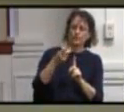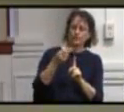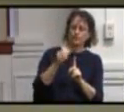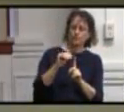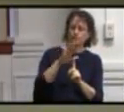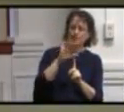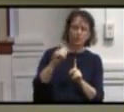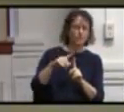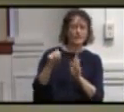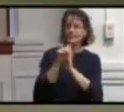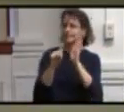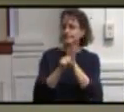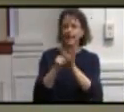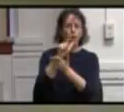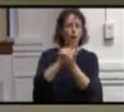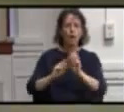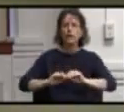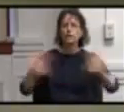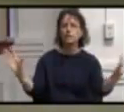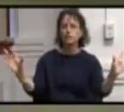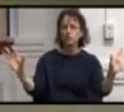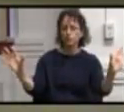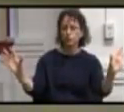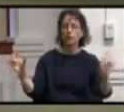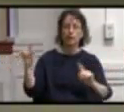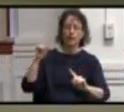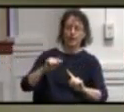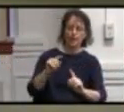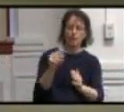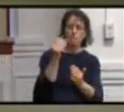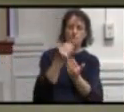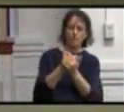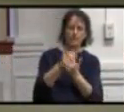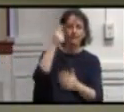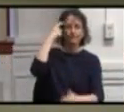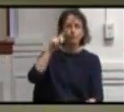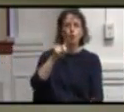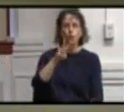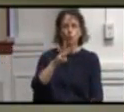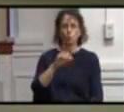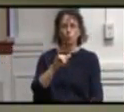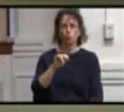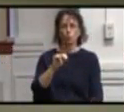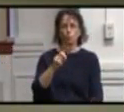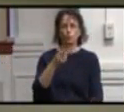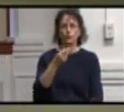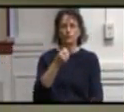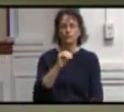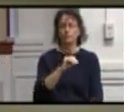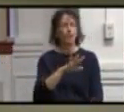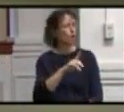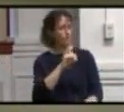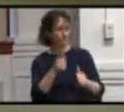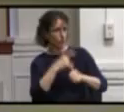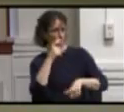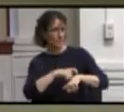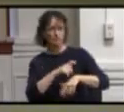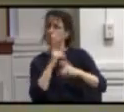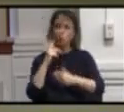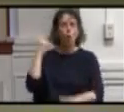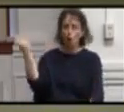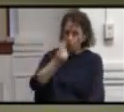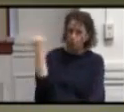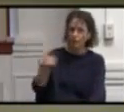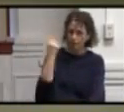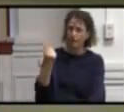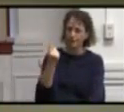to Windham County, and there have been agreements signed in the legislature. The first time around. The $10 million, it's always for us. And what they were talking